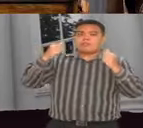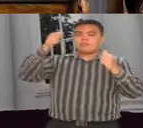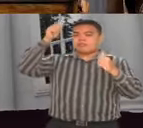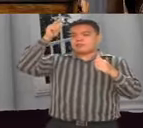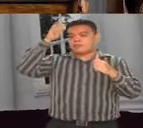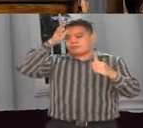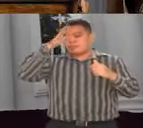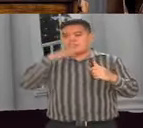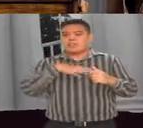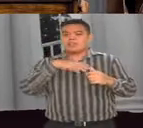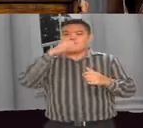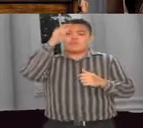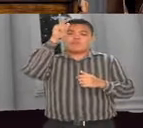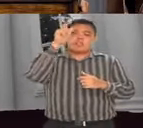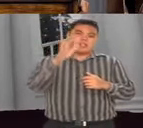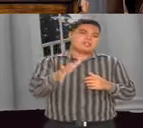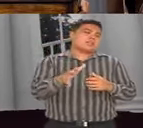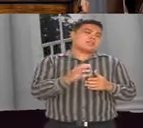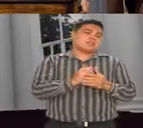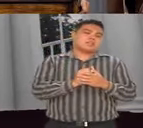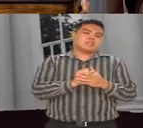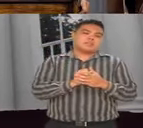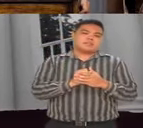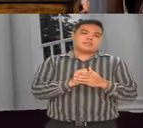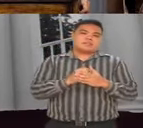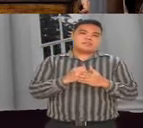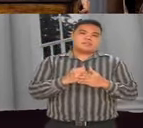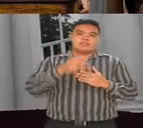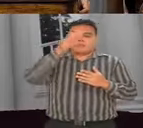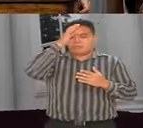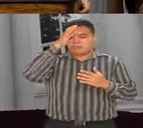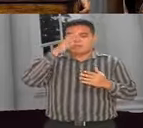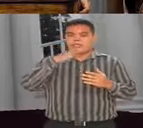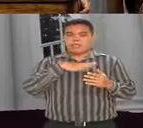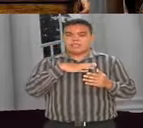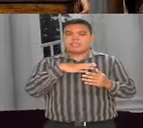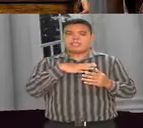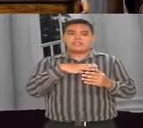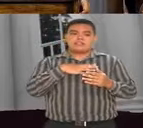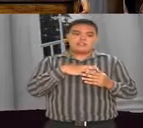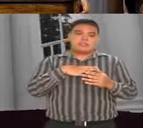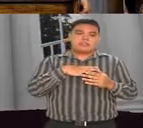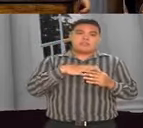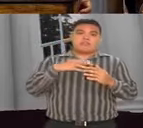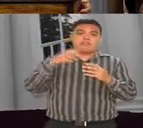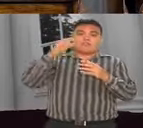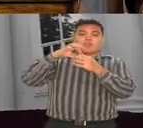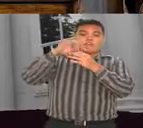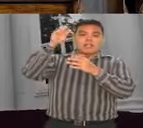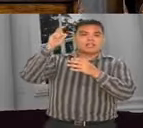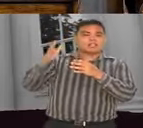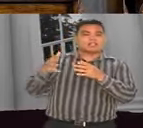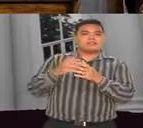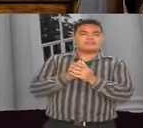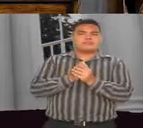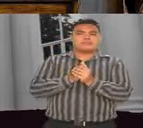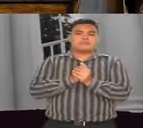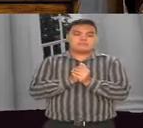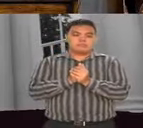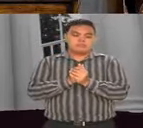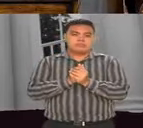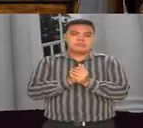of valor. Thou mighty man of valor. Now, God declared to